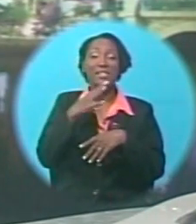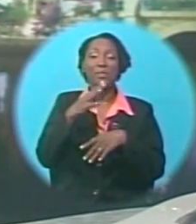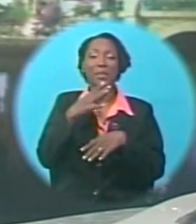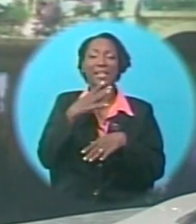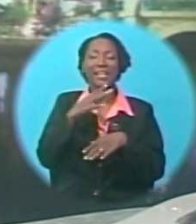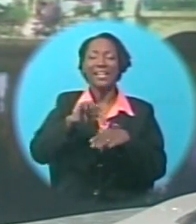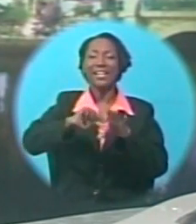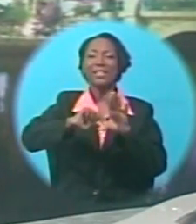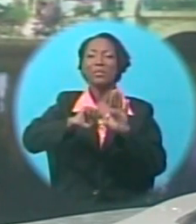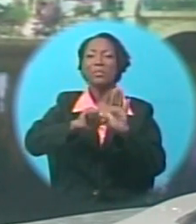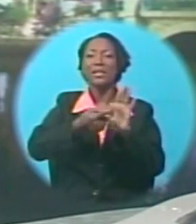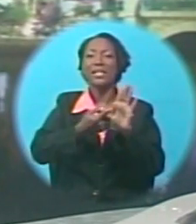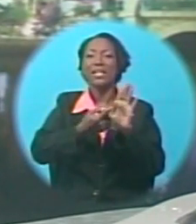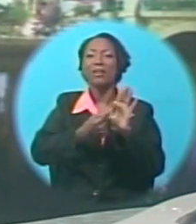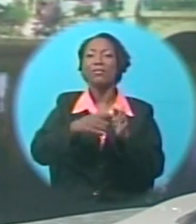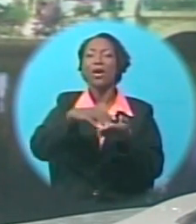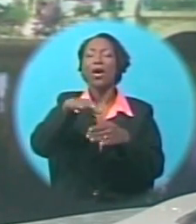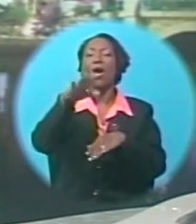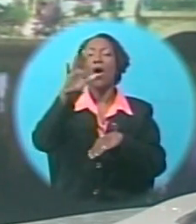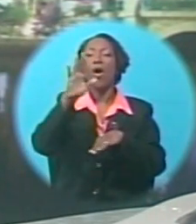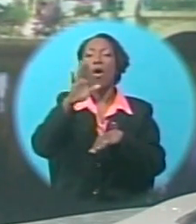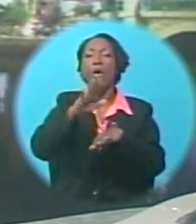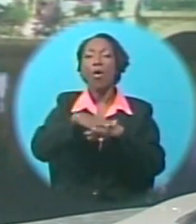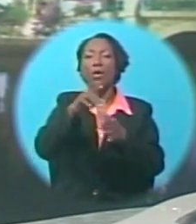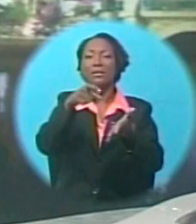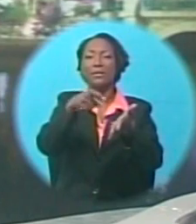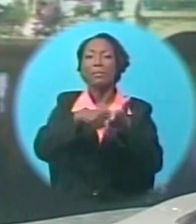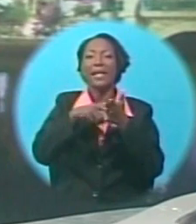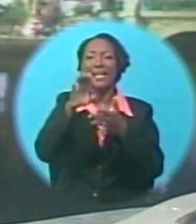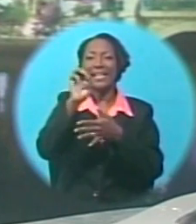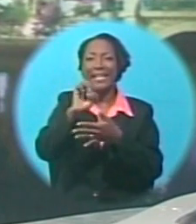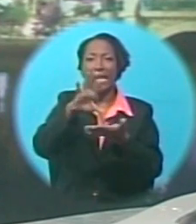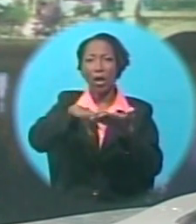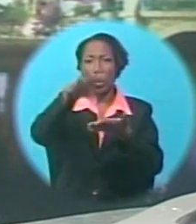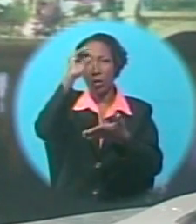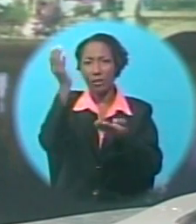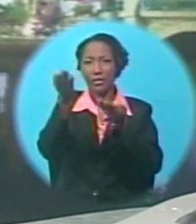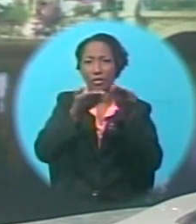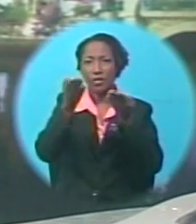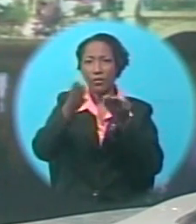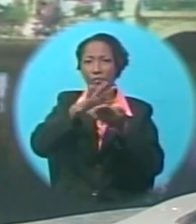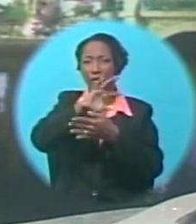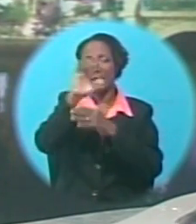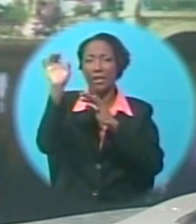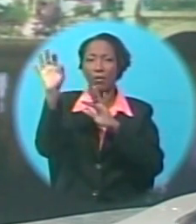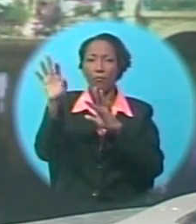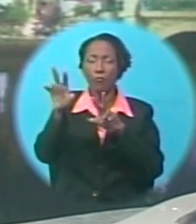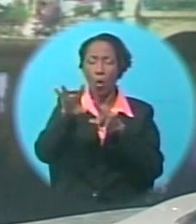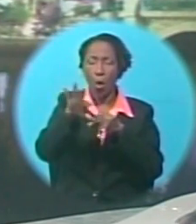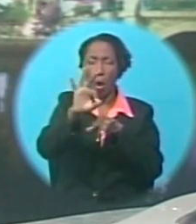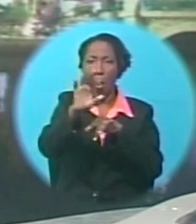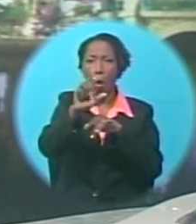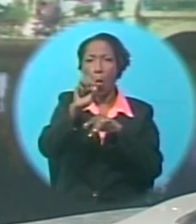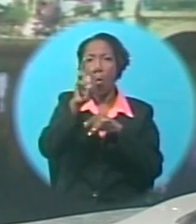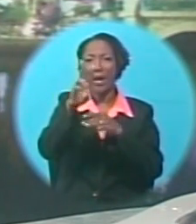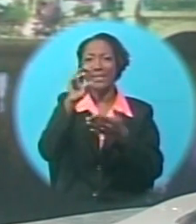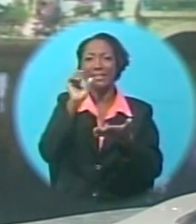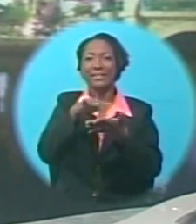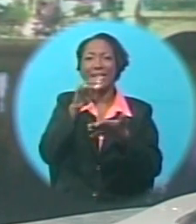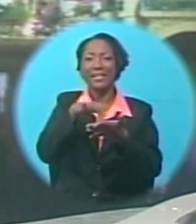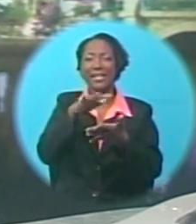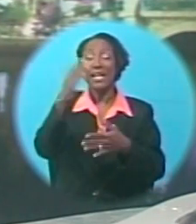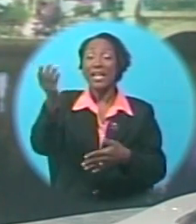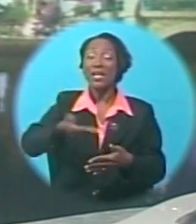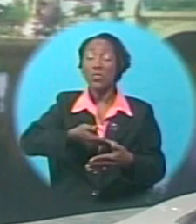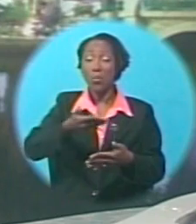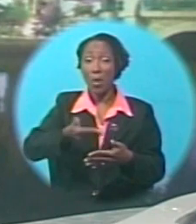at the launch of the on-demand e-learning service Flow study. The Education Minister welcomed the initiative, calling it another